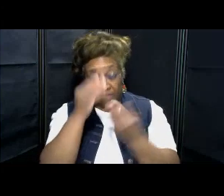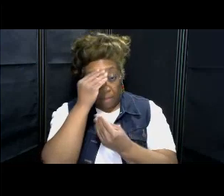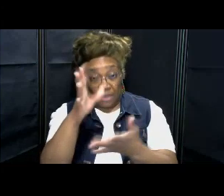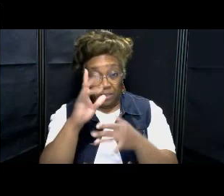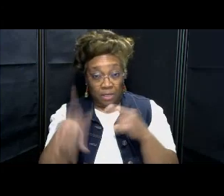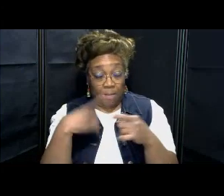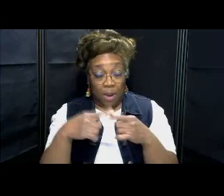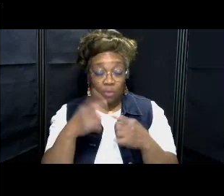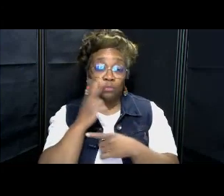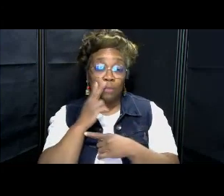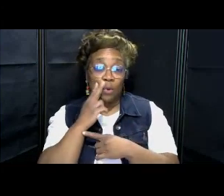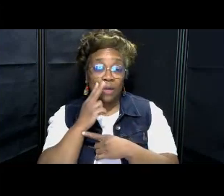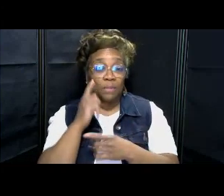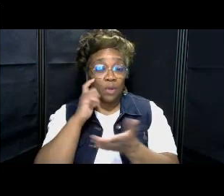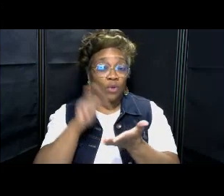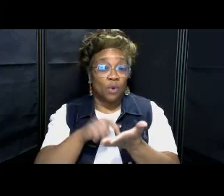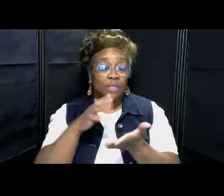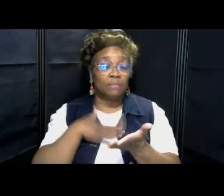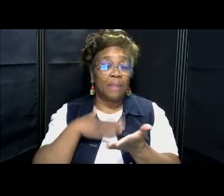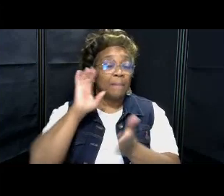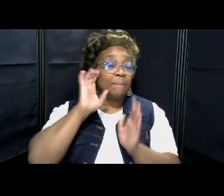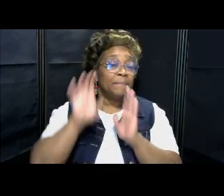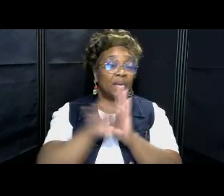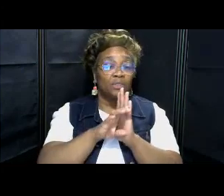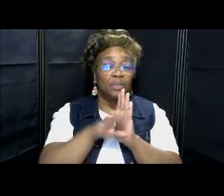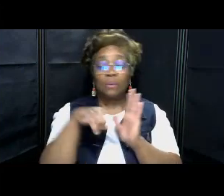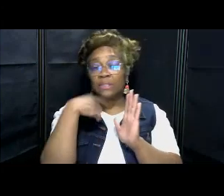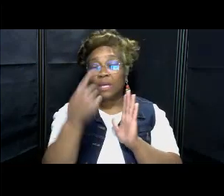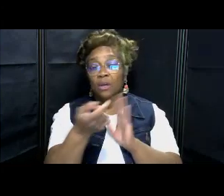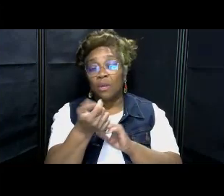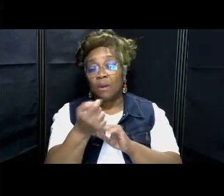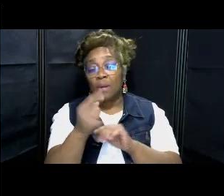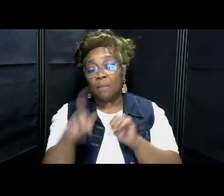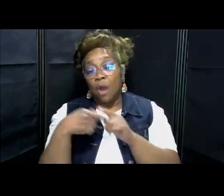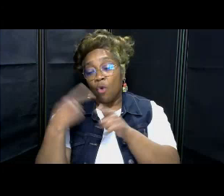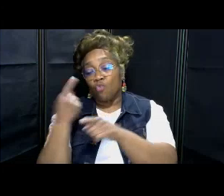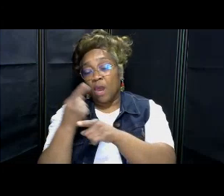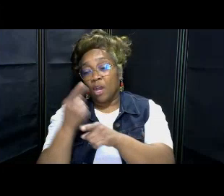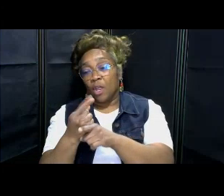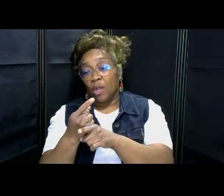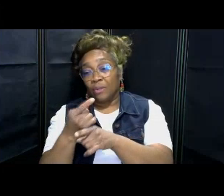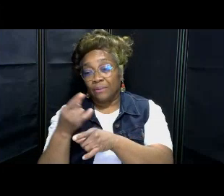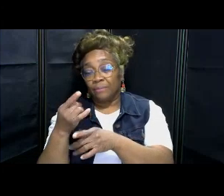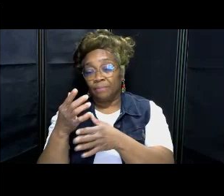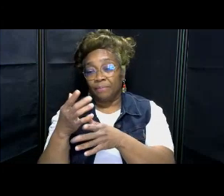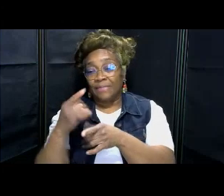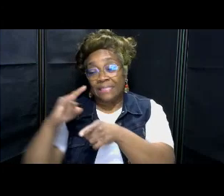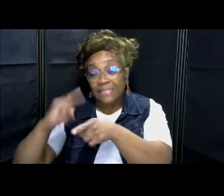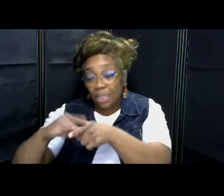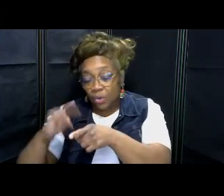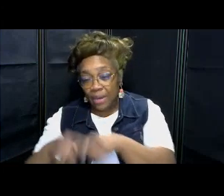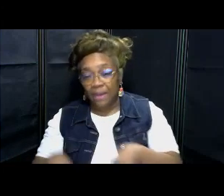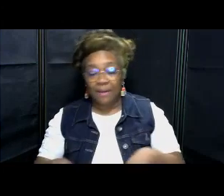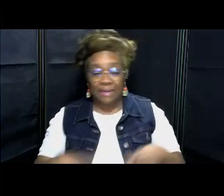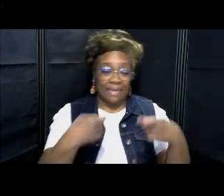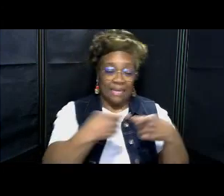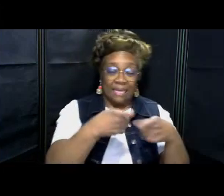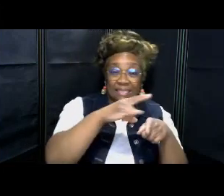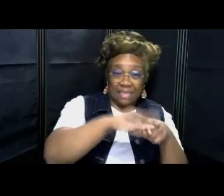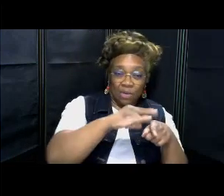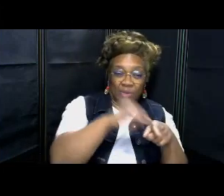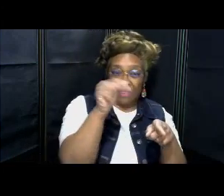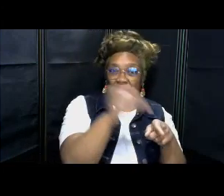And then you notice on my picture, I'm going to tell you a little bit about a regular cigarette and your e-cigarettes, which is becoming quite popular with a lot